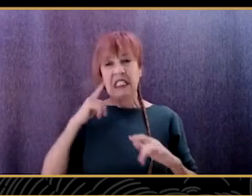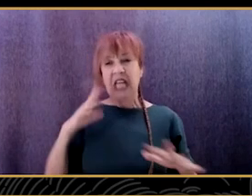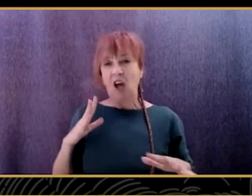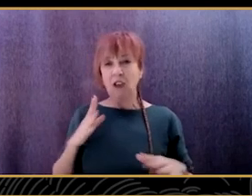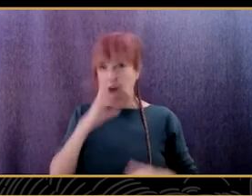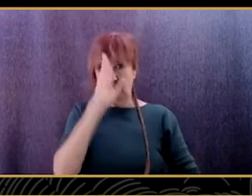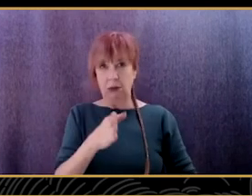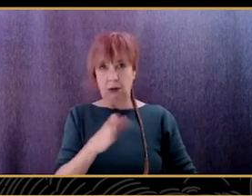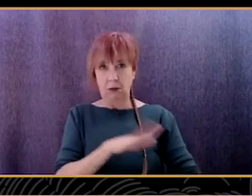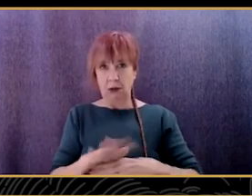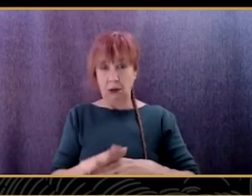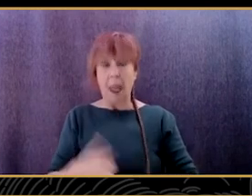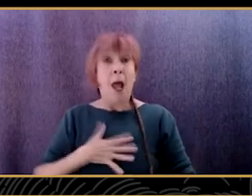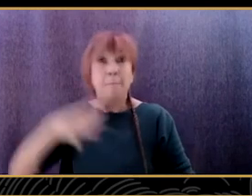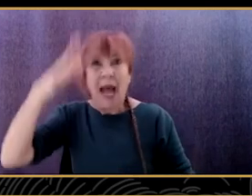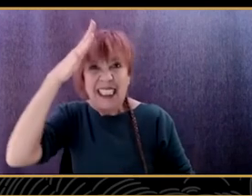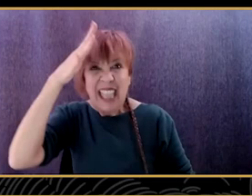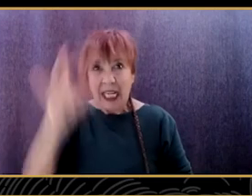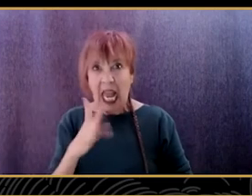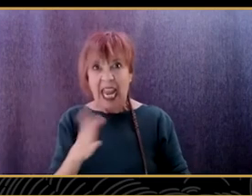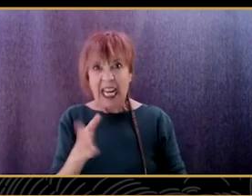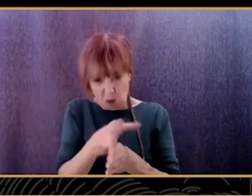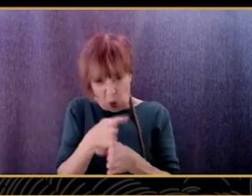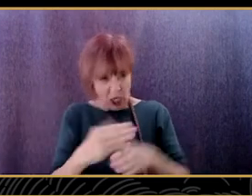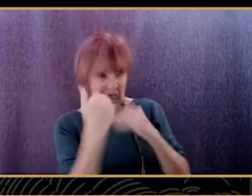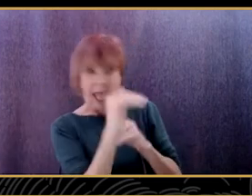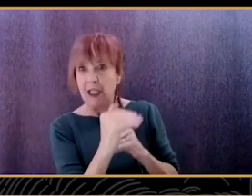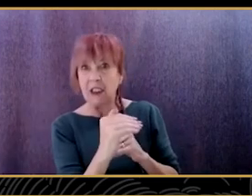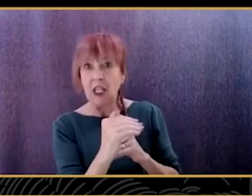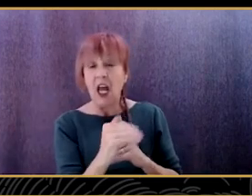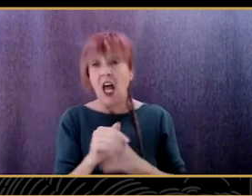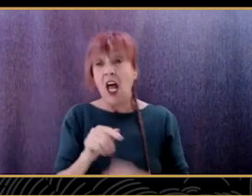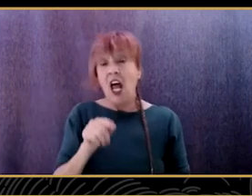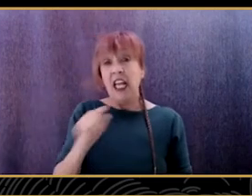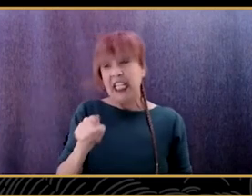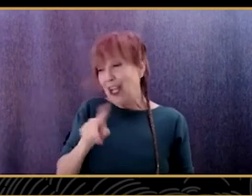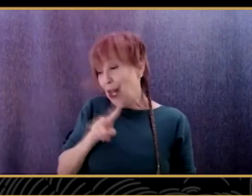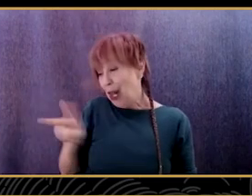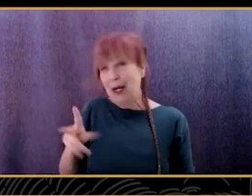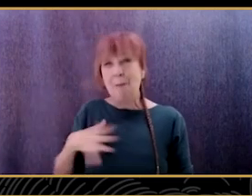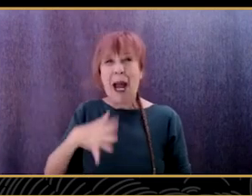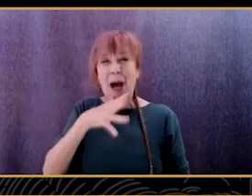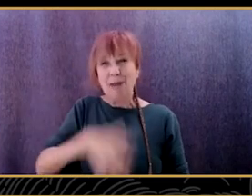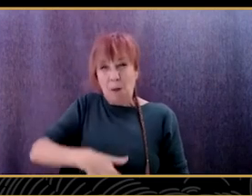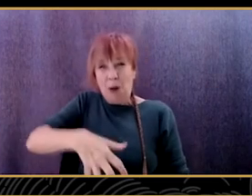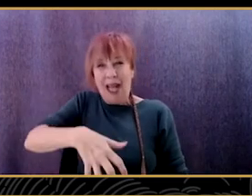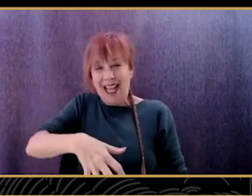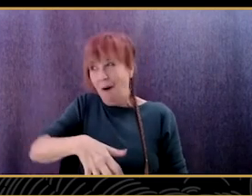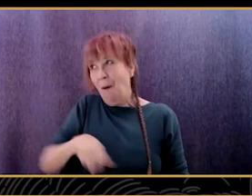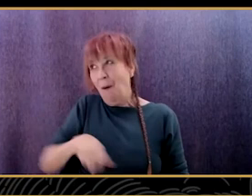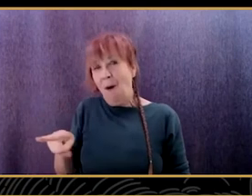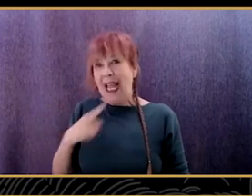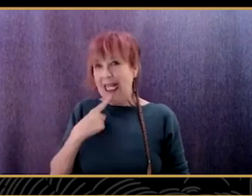detested borders. One look at my mother's watery belly and he insisted as much as